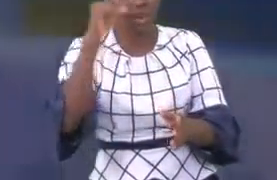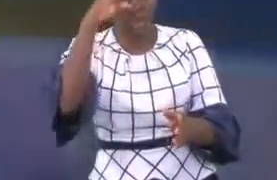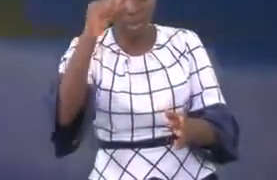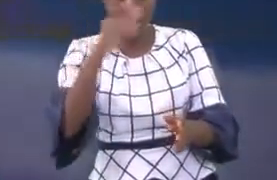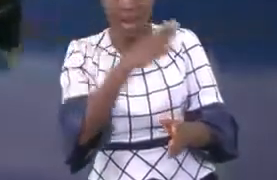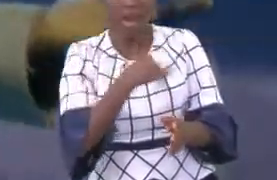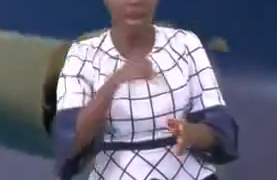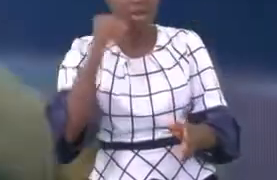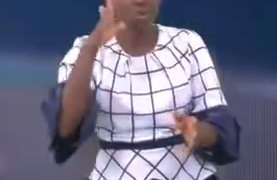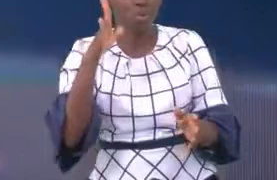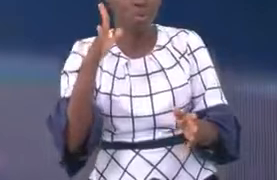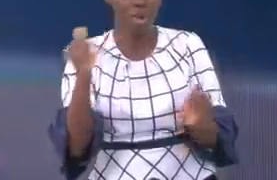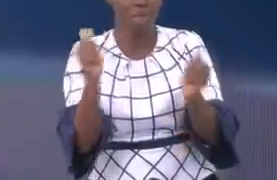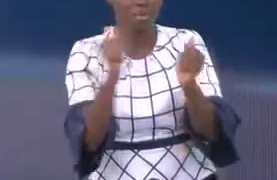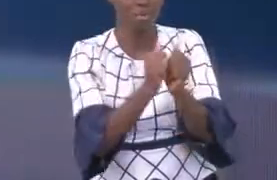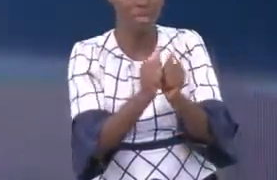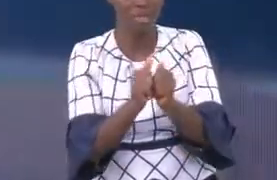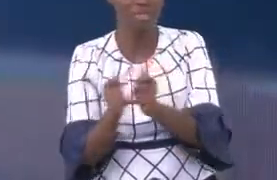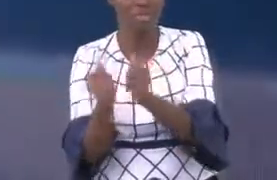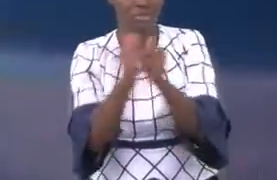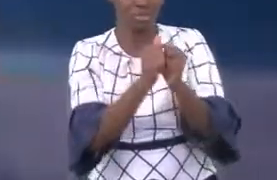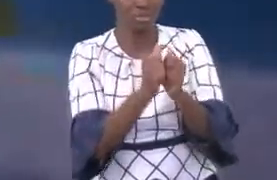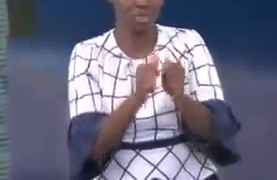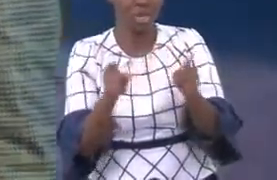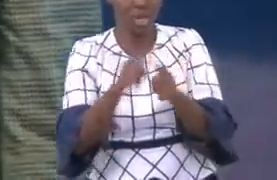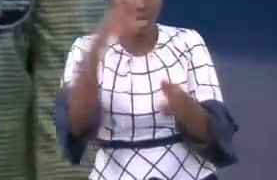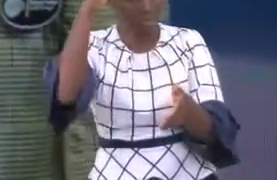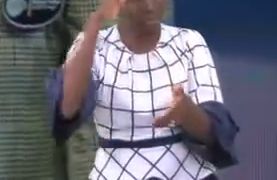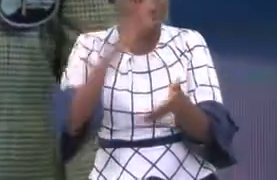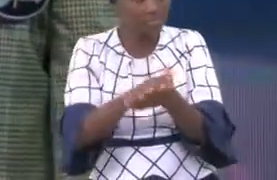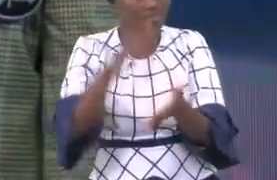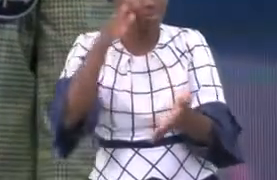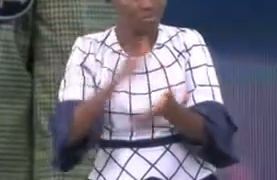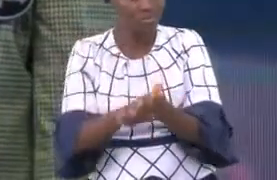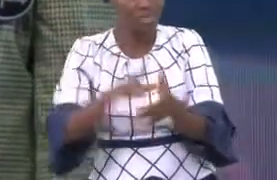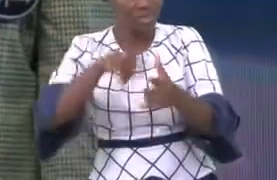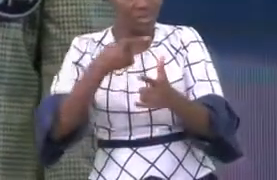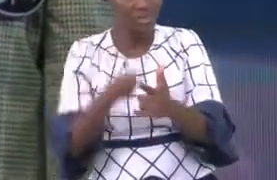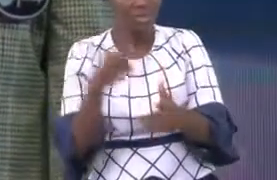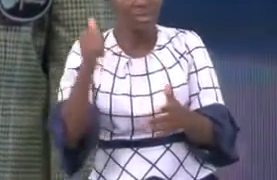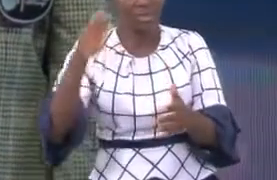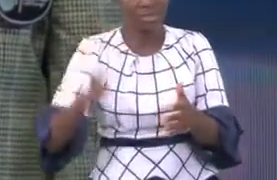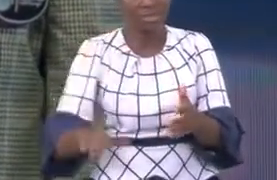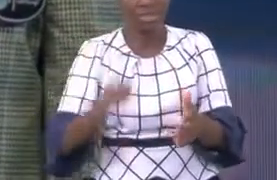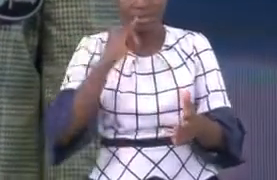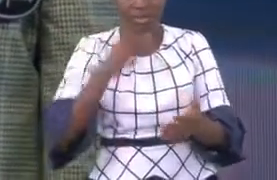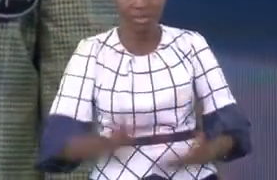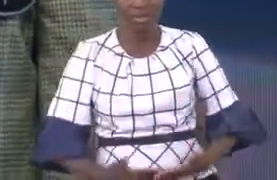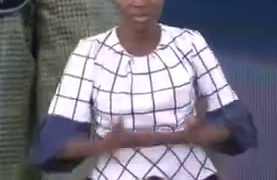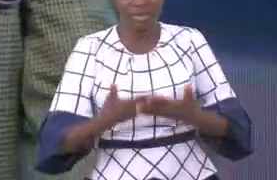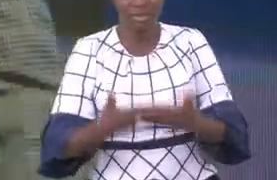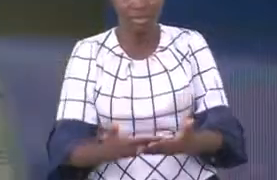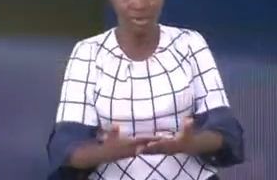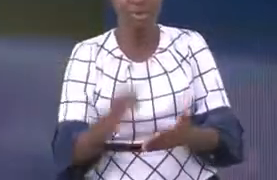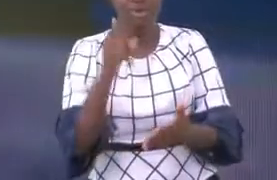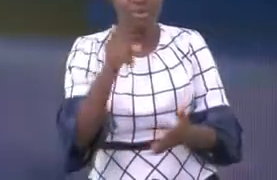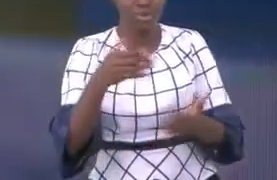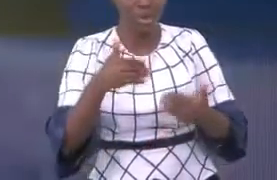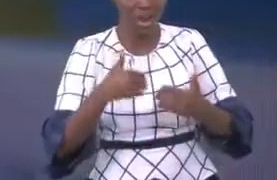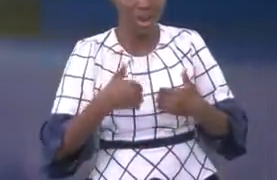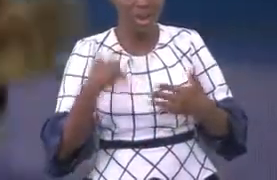a child is born, you have the life of the father and the mother.